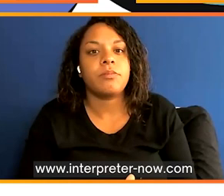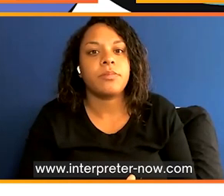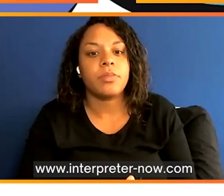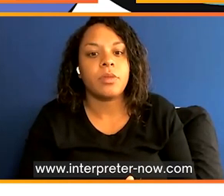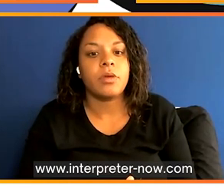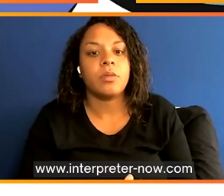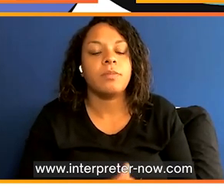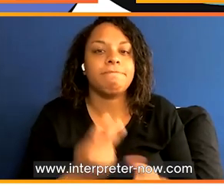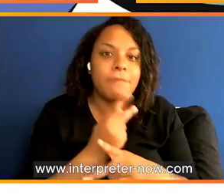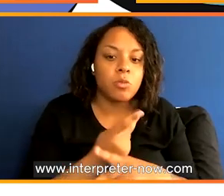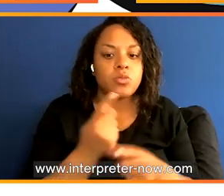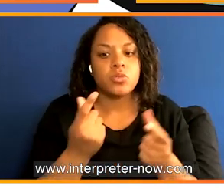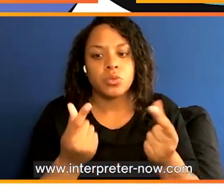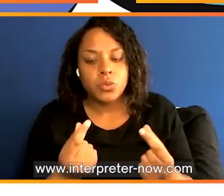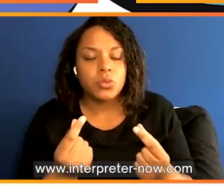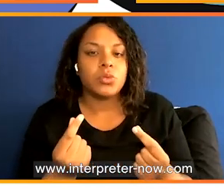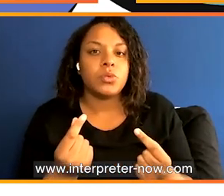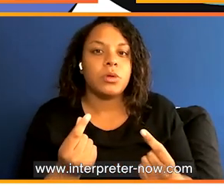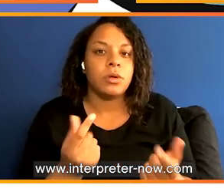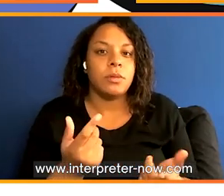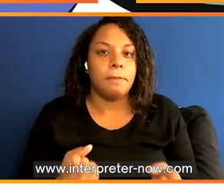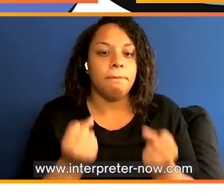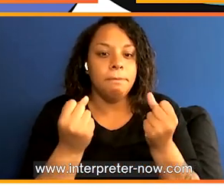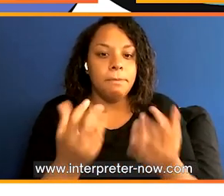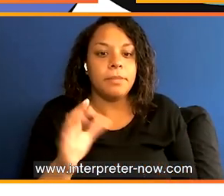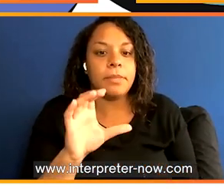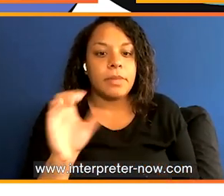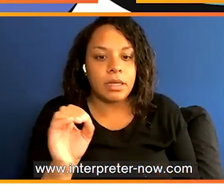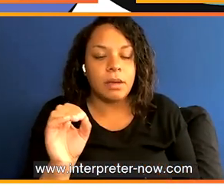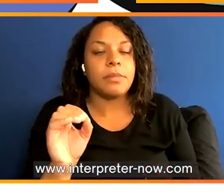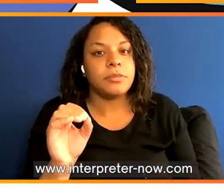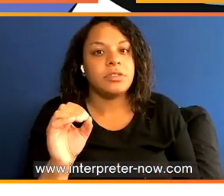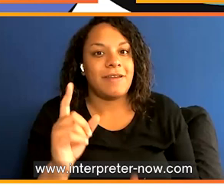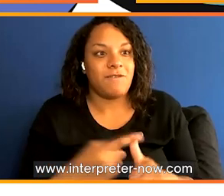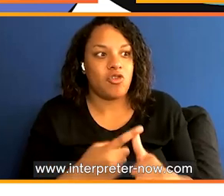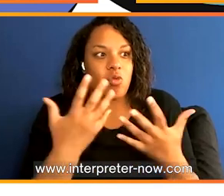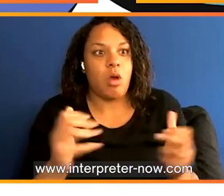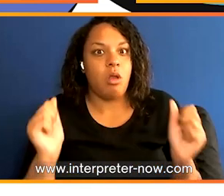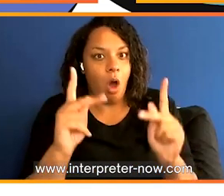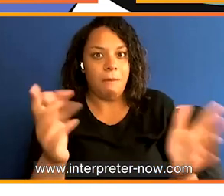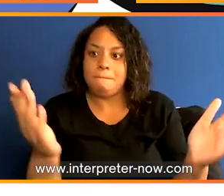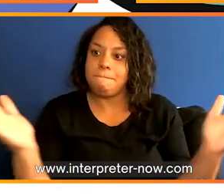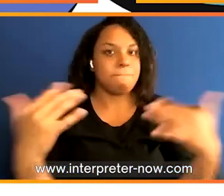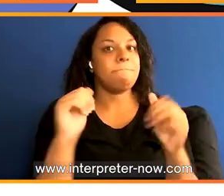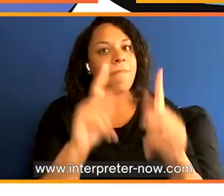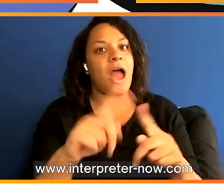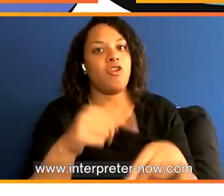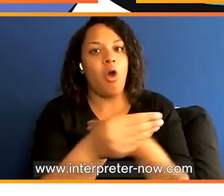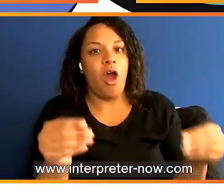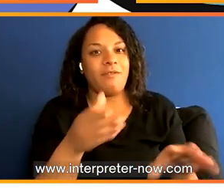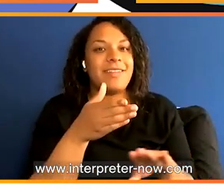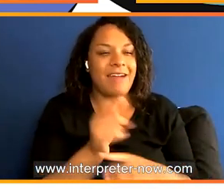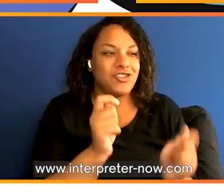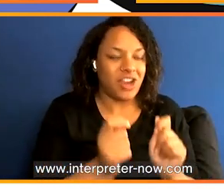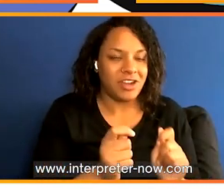companies that are working to get more, well, they're working on the what to do and how to. I think